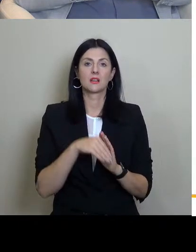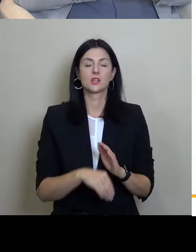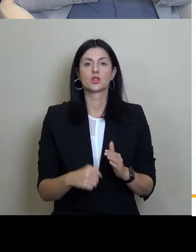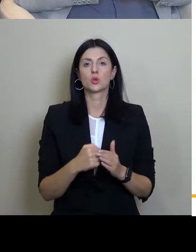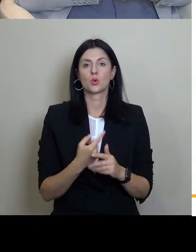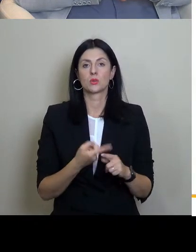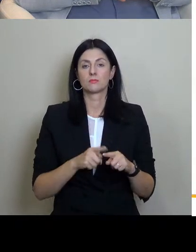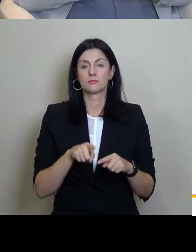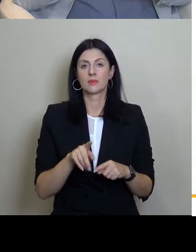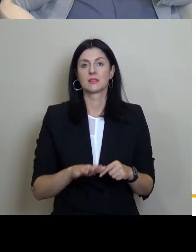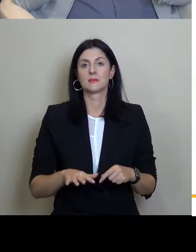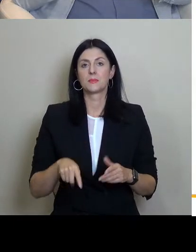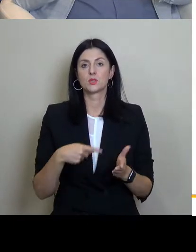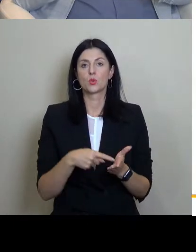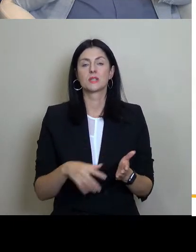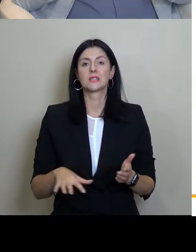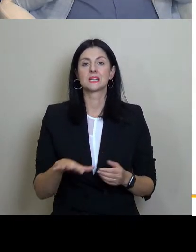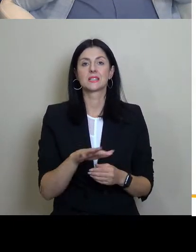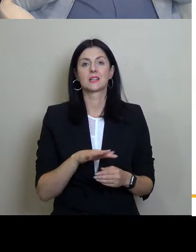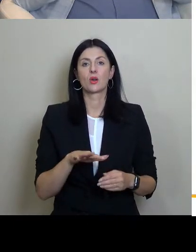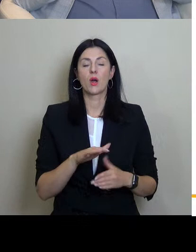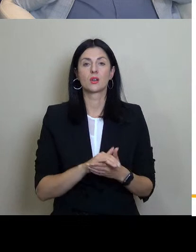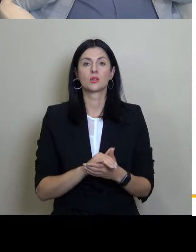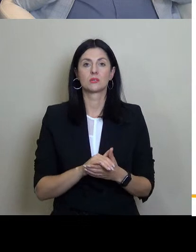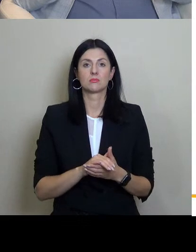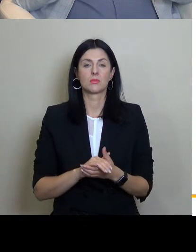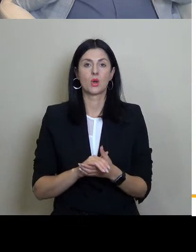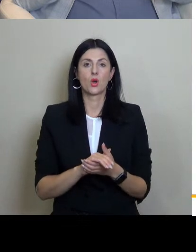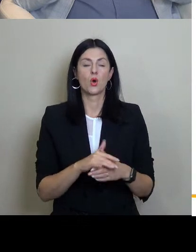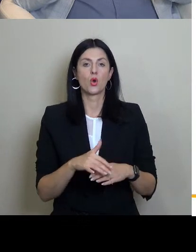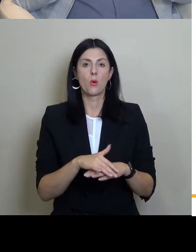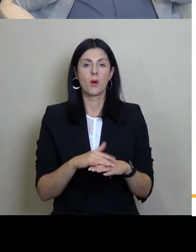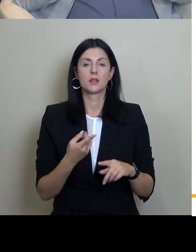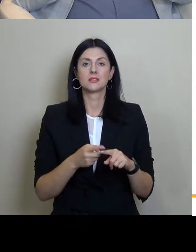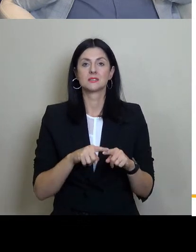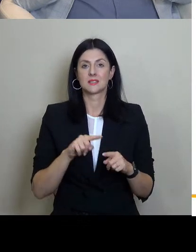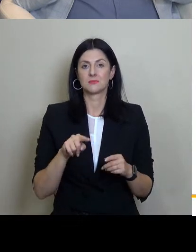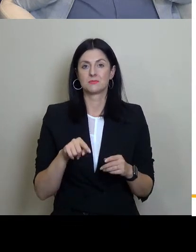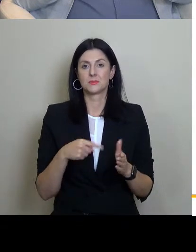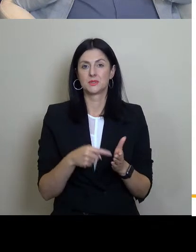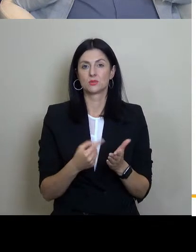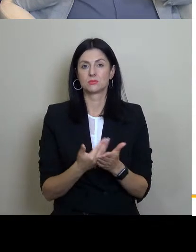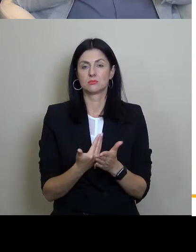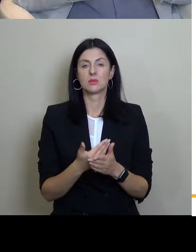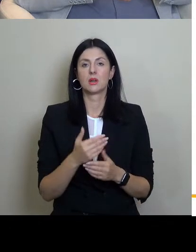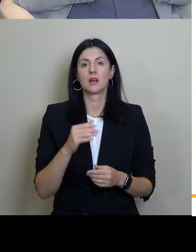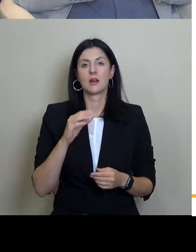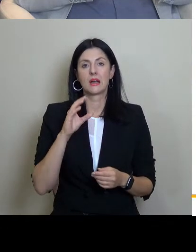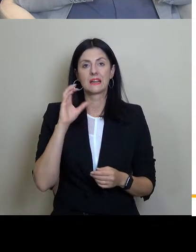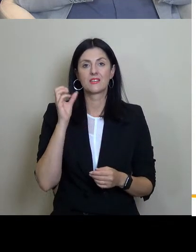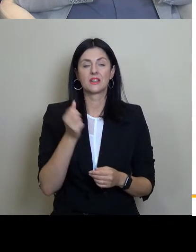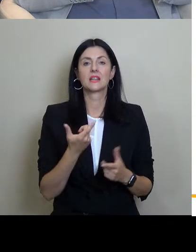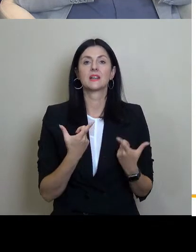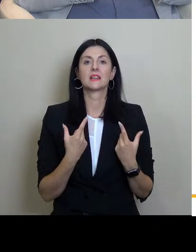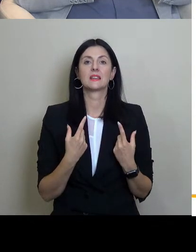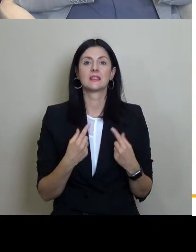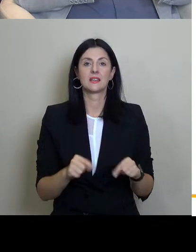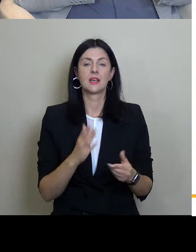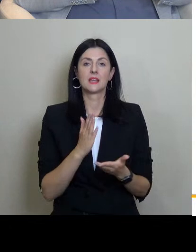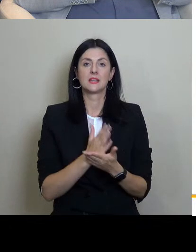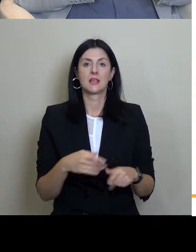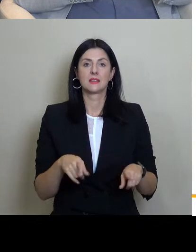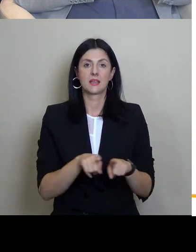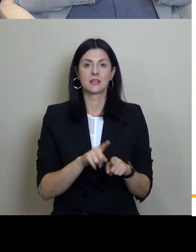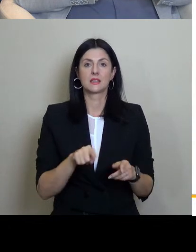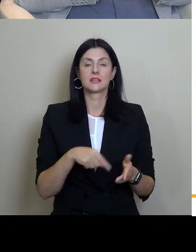which belong to this city territorial community. And the situation is interesting in Kryvyi Rih, where there are